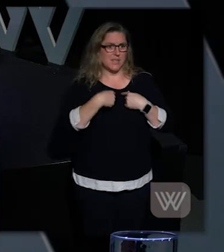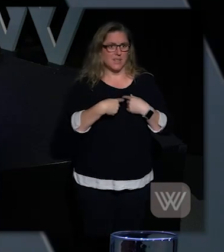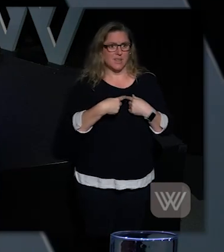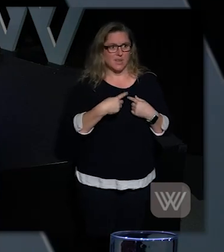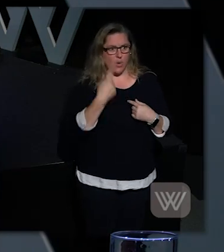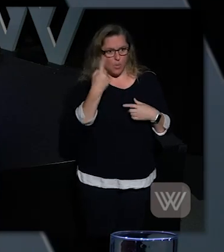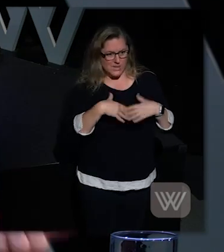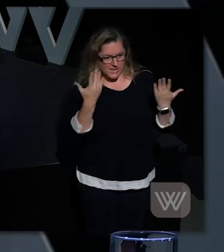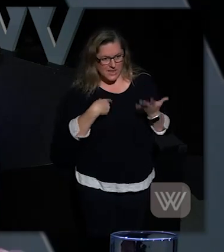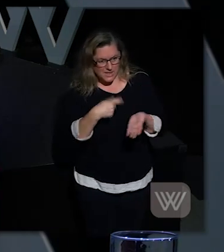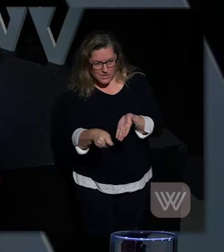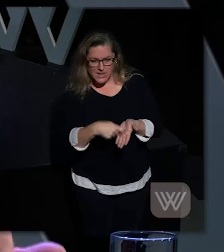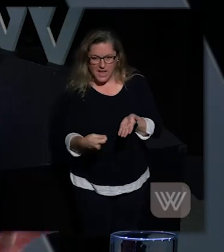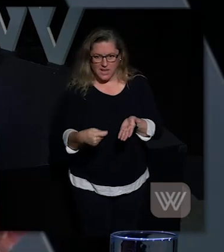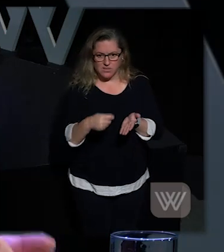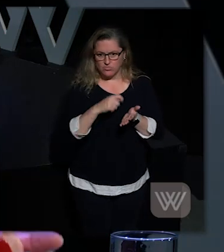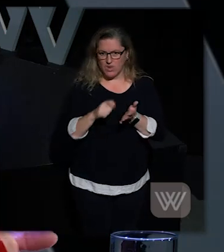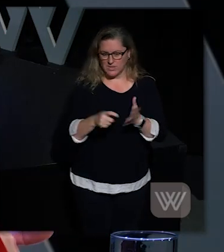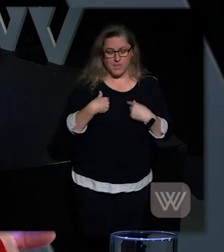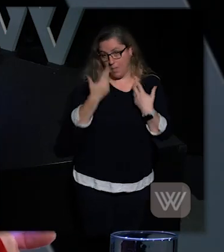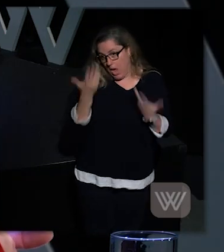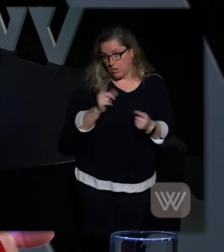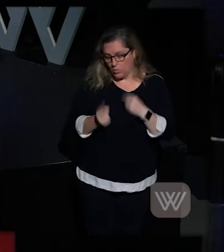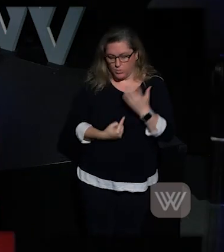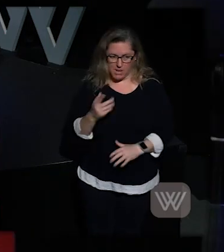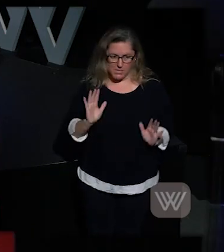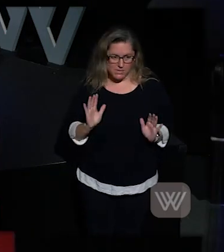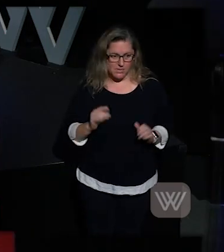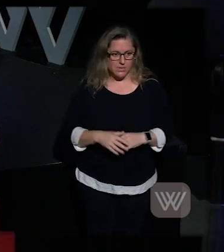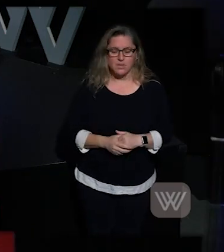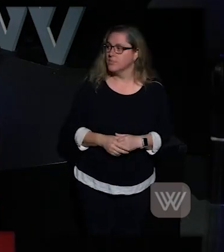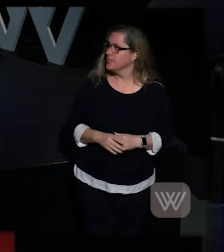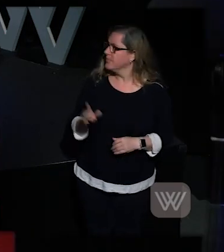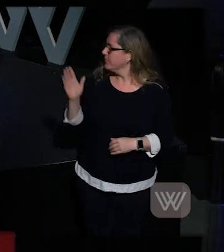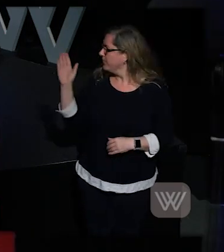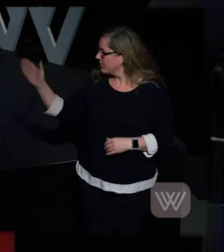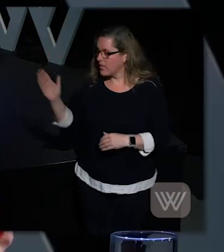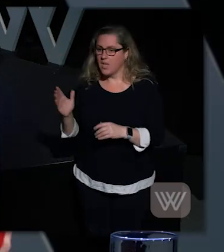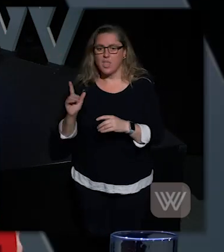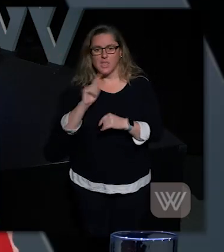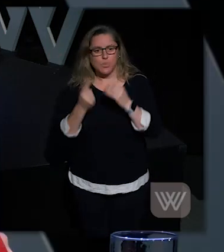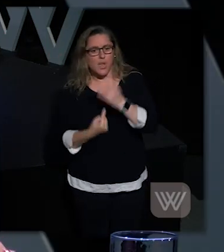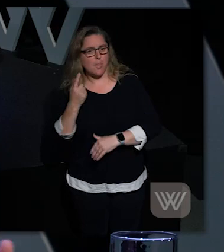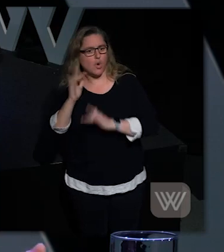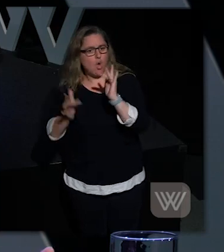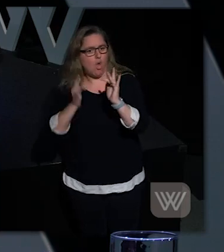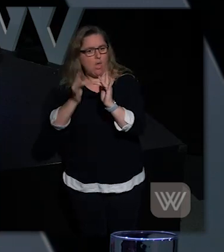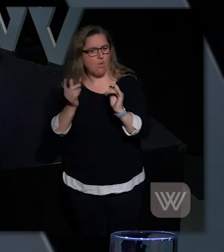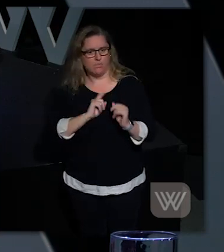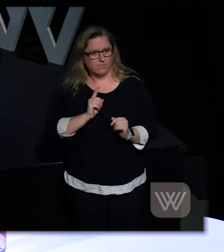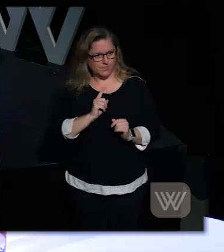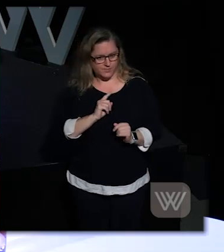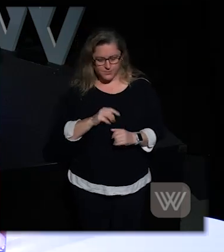one day he sees the things I've written and he writes to me. But I don't know what will happen. Yeah. And then what happened online? Well, so